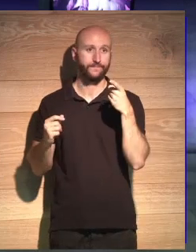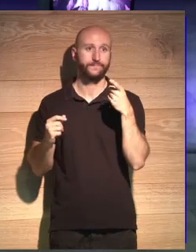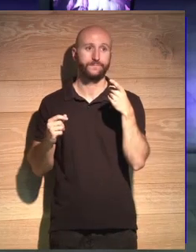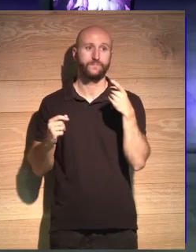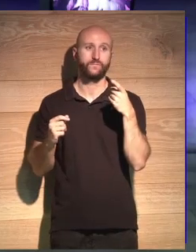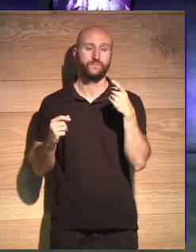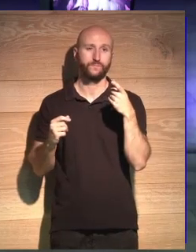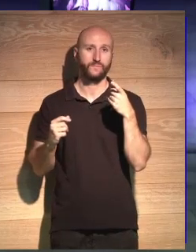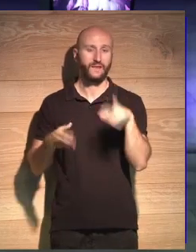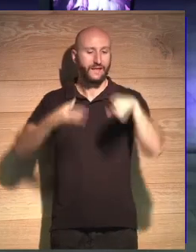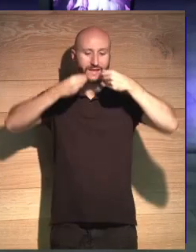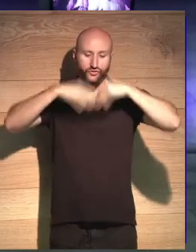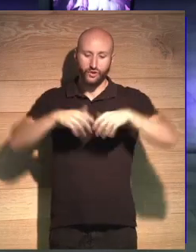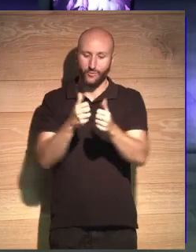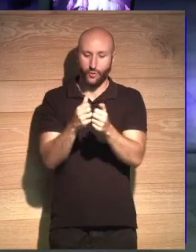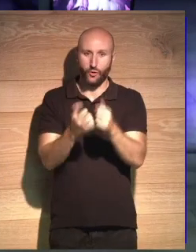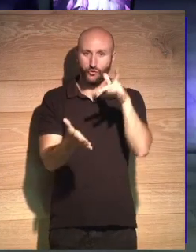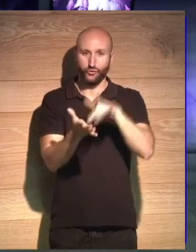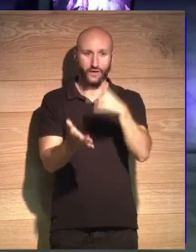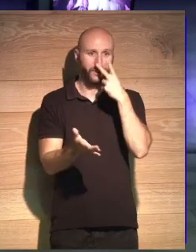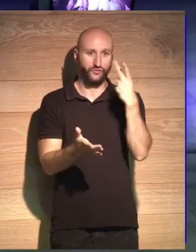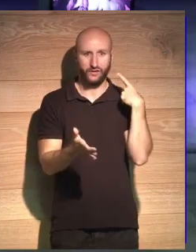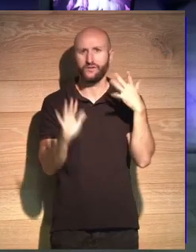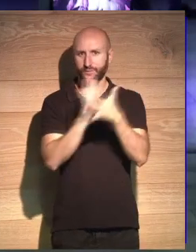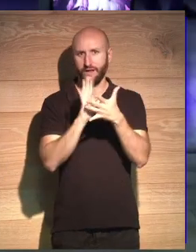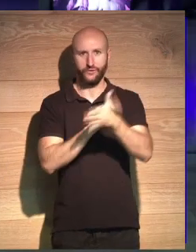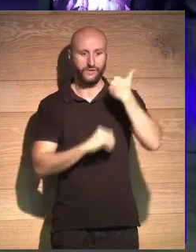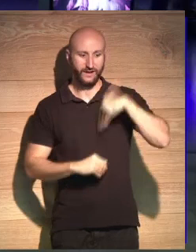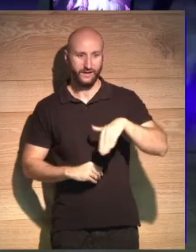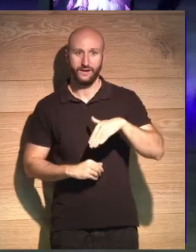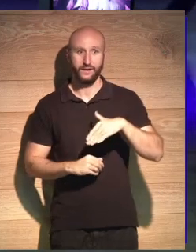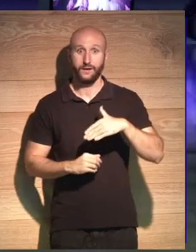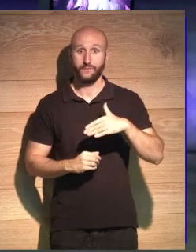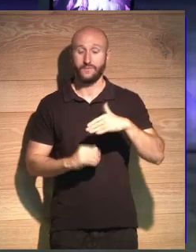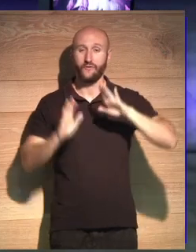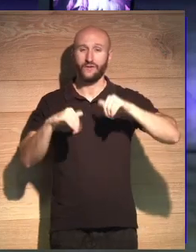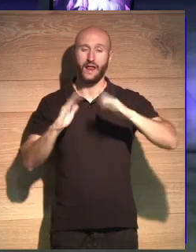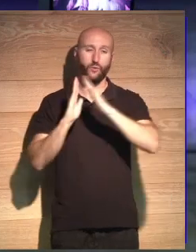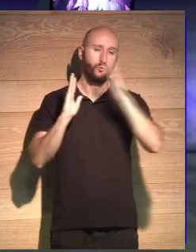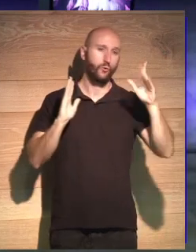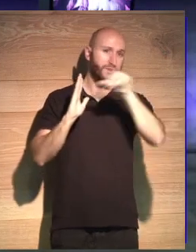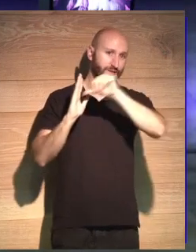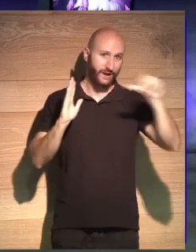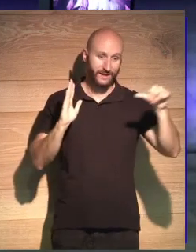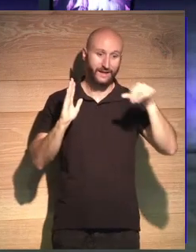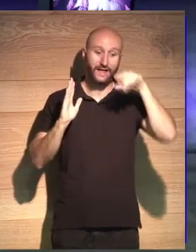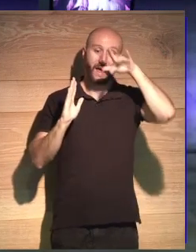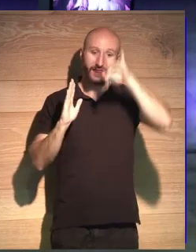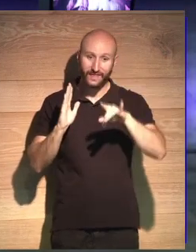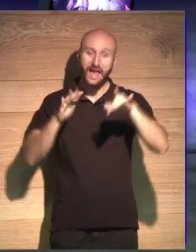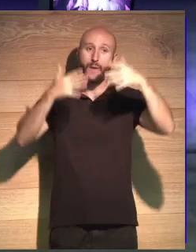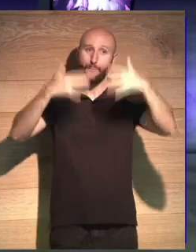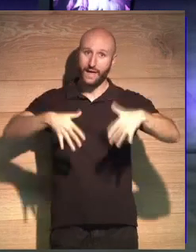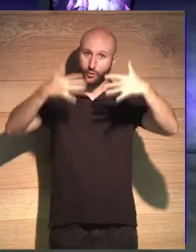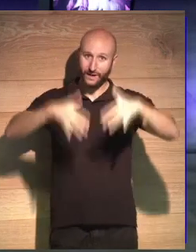school campus, history and video games that we ran a couple of years ago, that I've already mentioned earlier, it lasted for a week, and